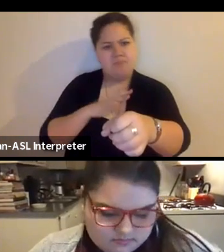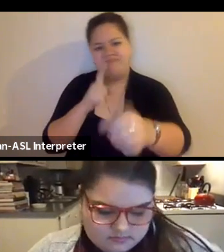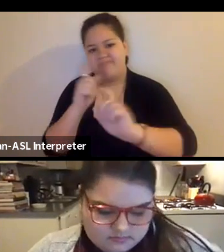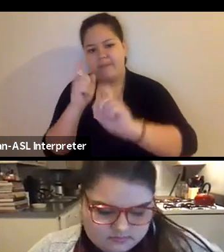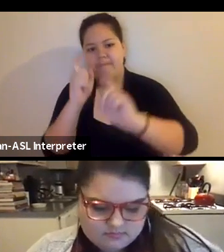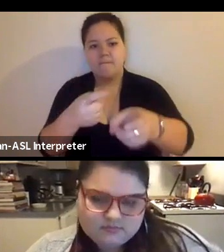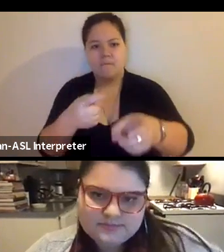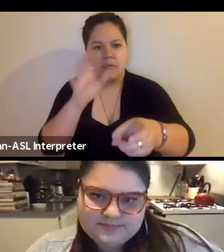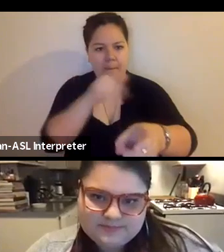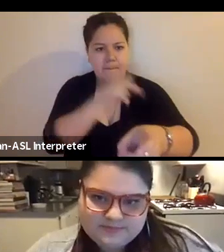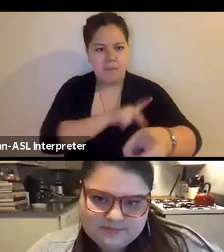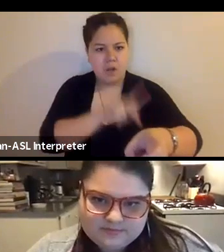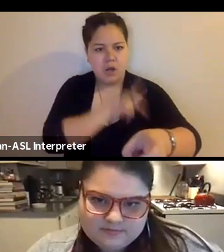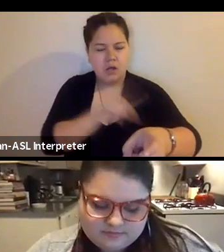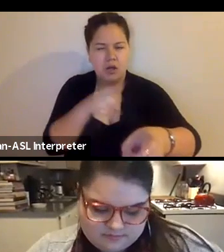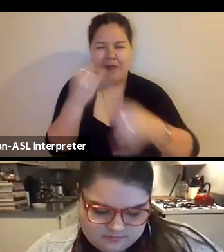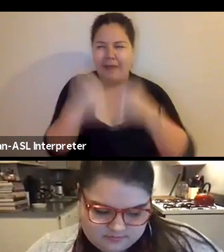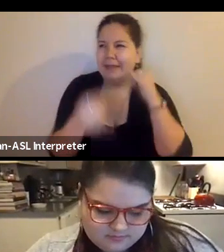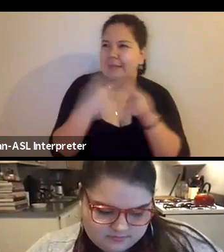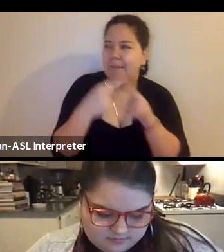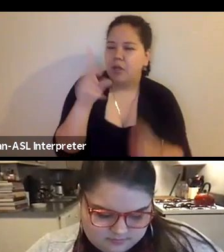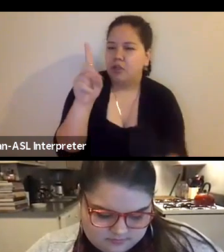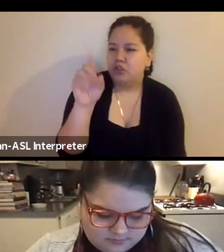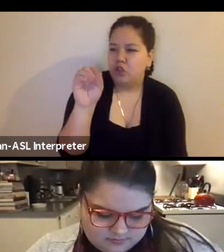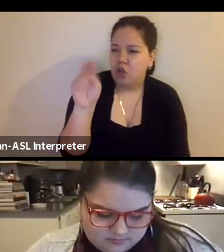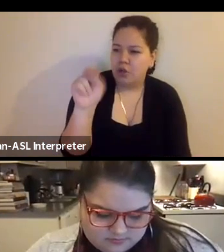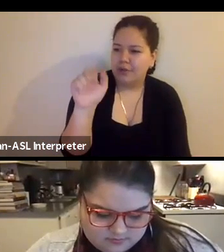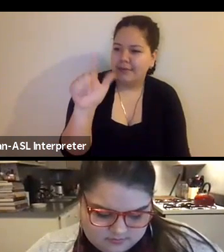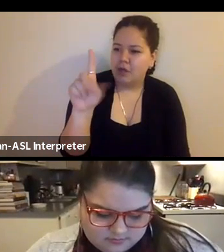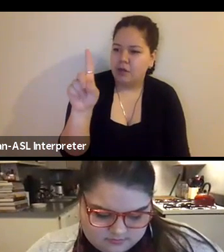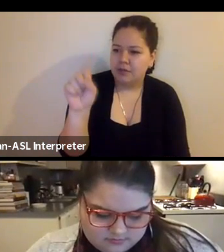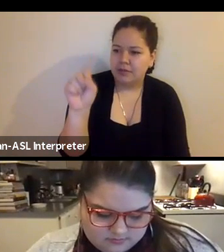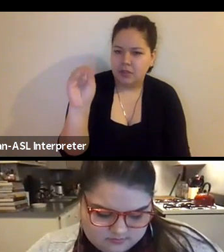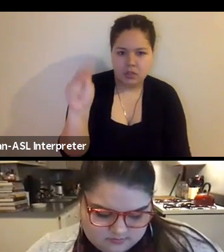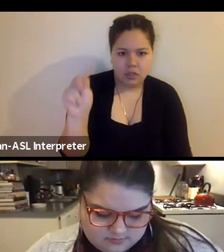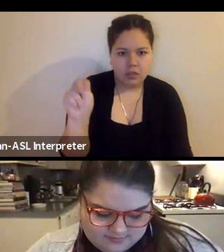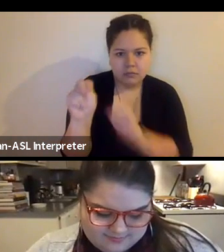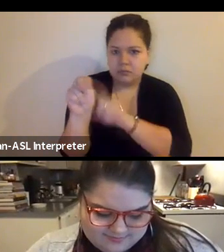name is Donaldson, who was the